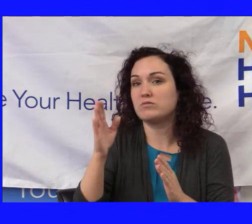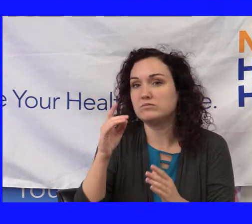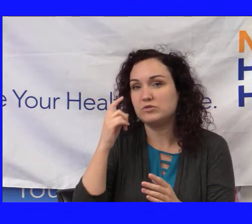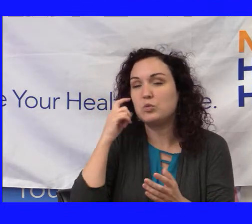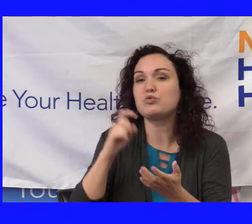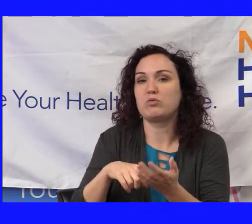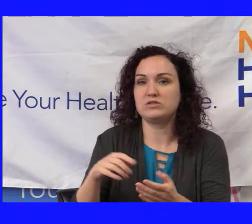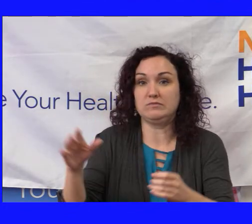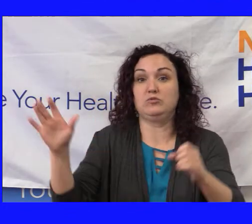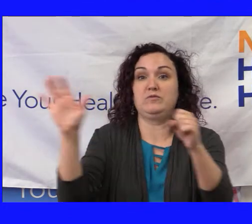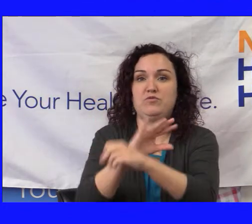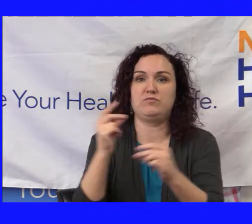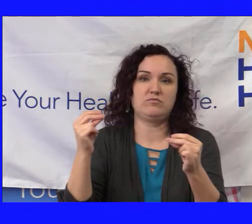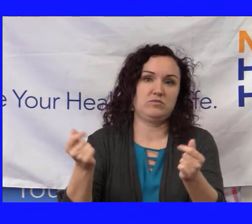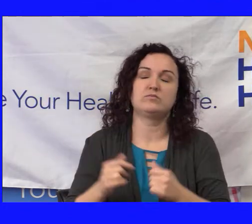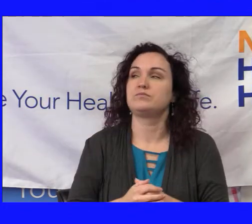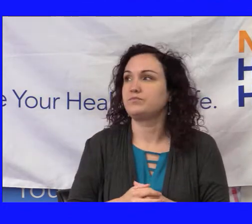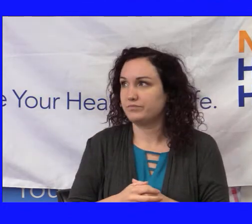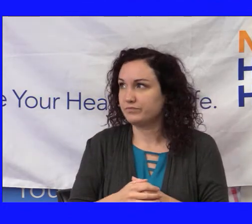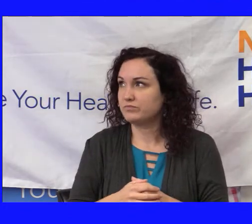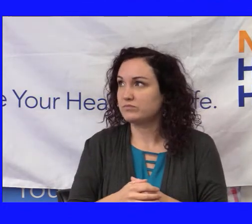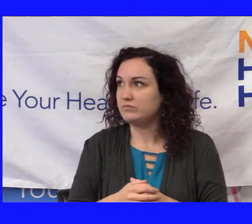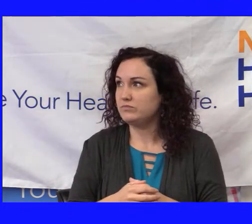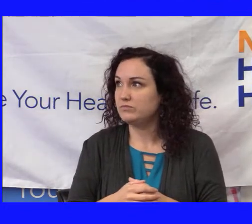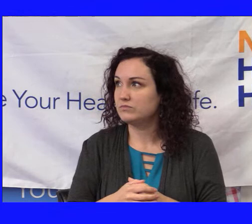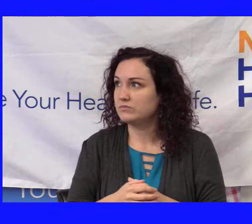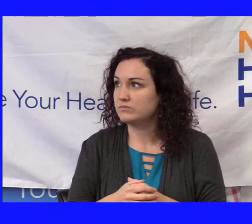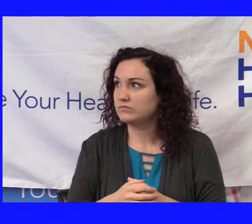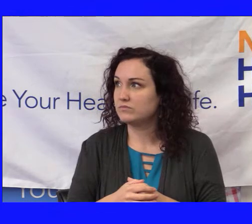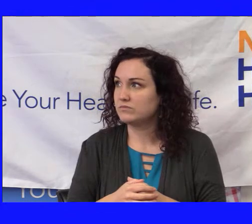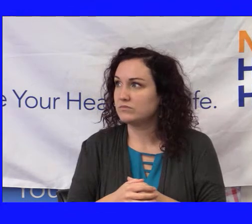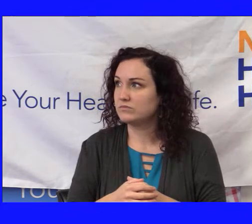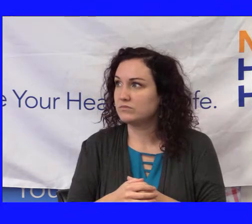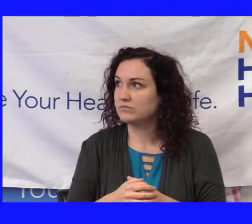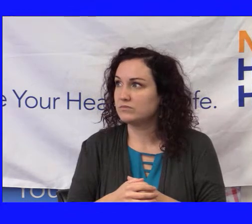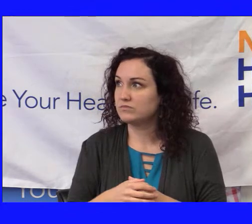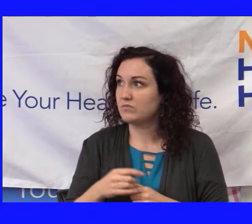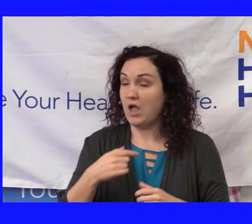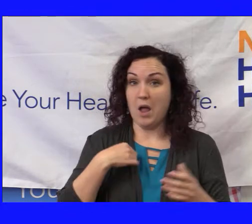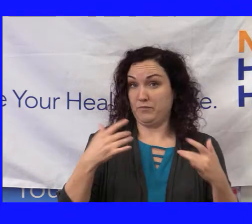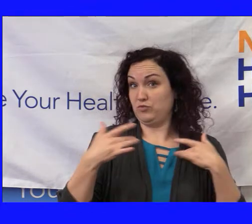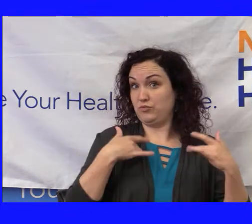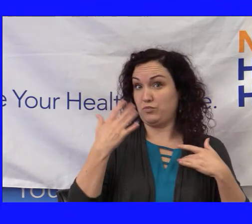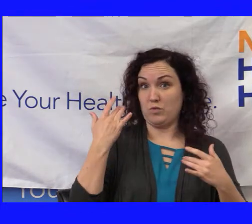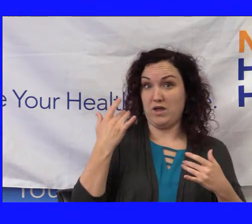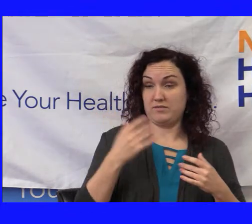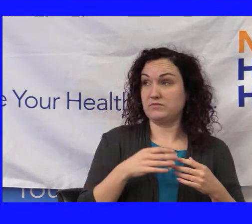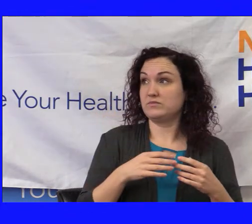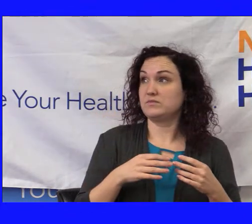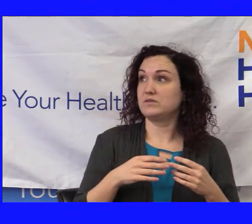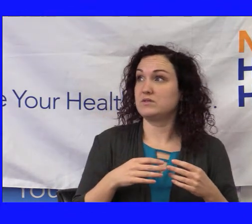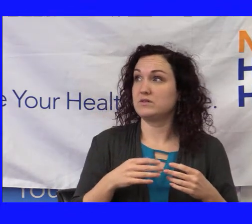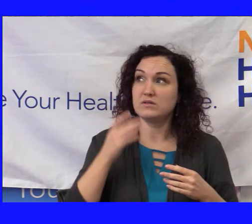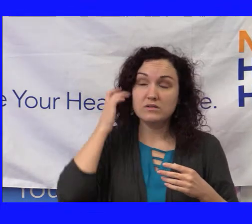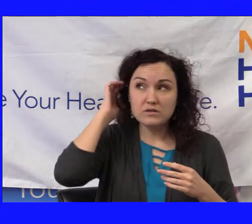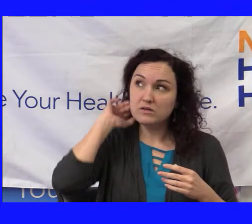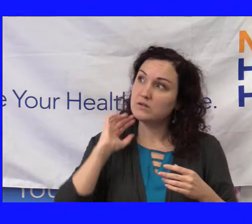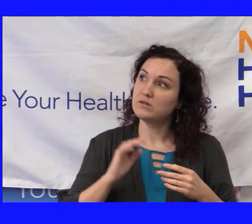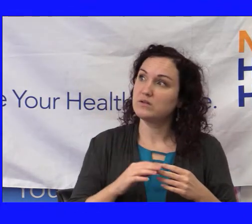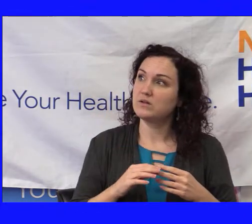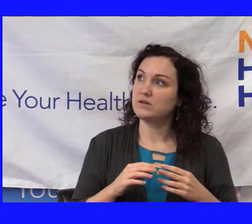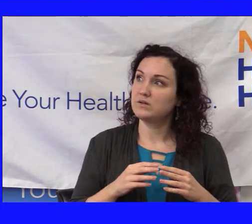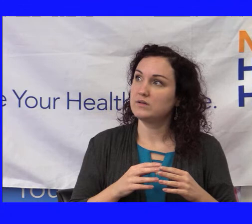full. Yeah, two things drive my concern and our concern, I imagine. One is